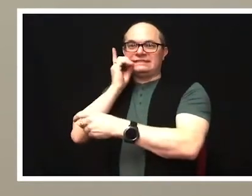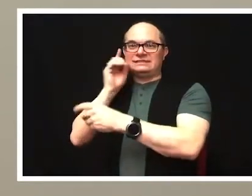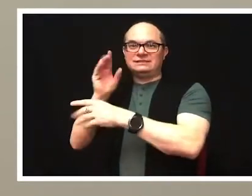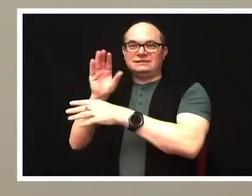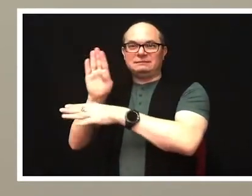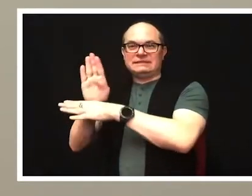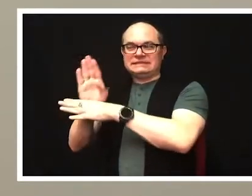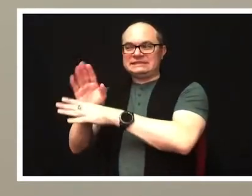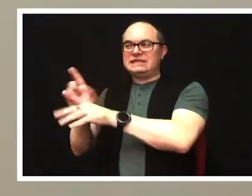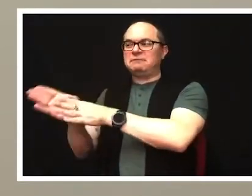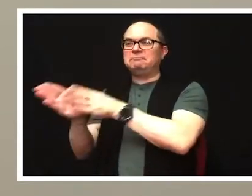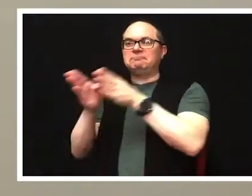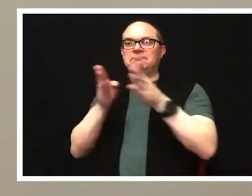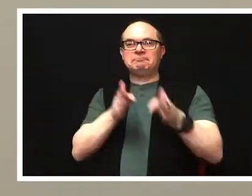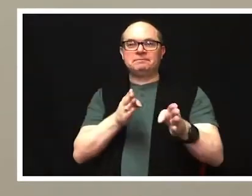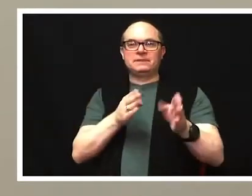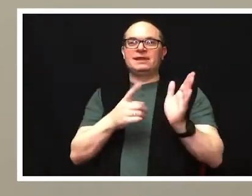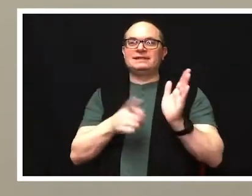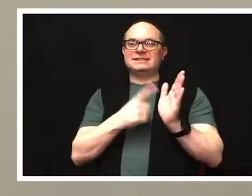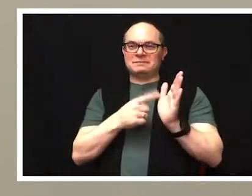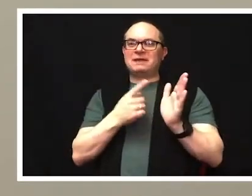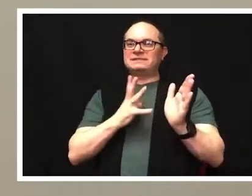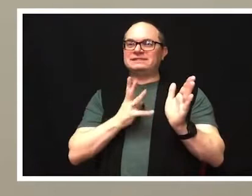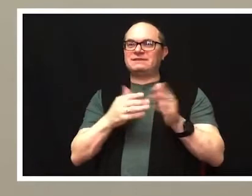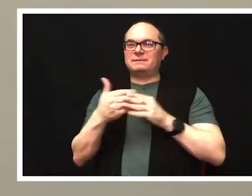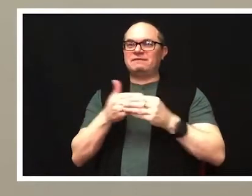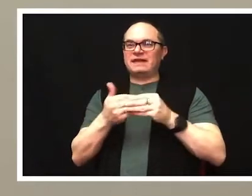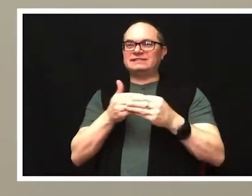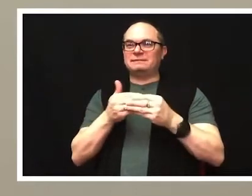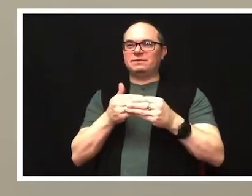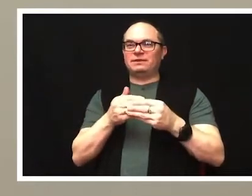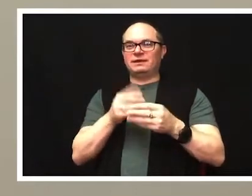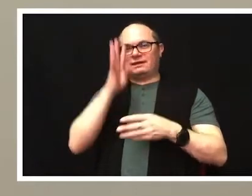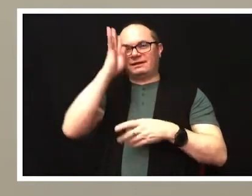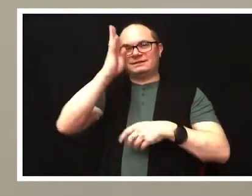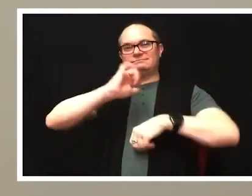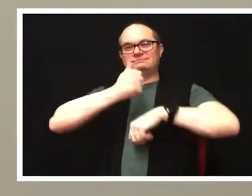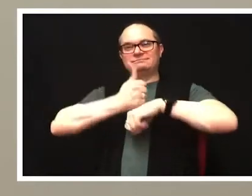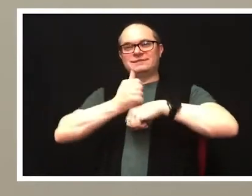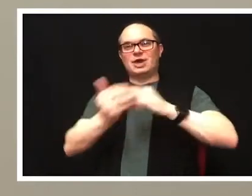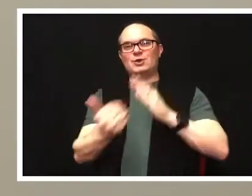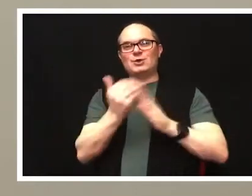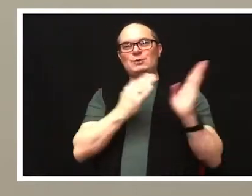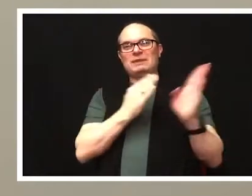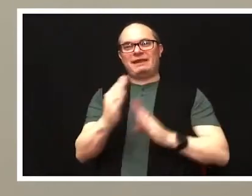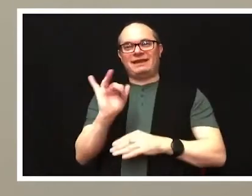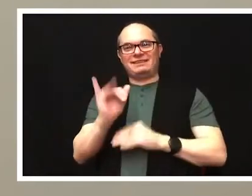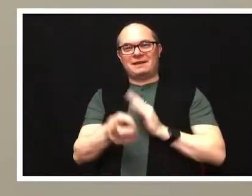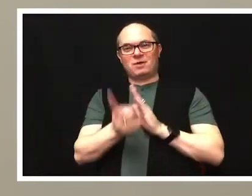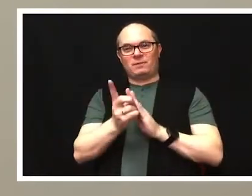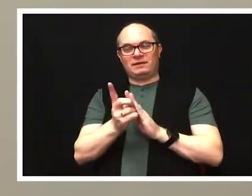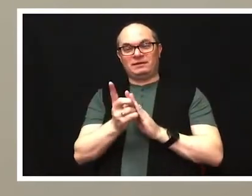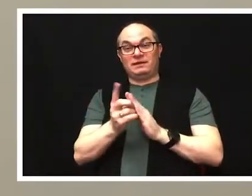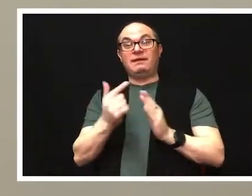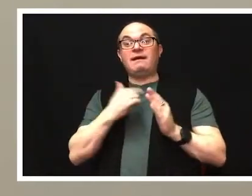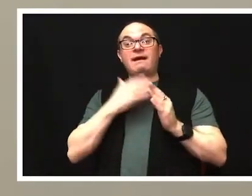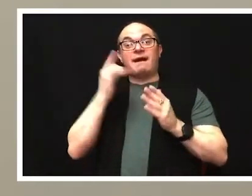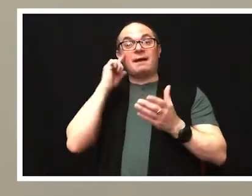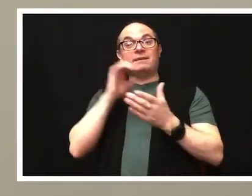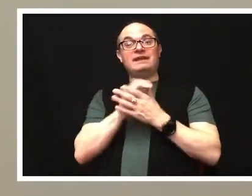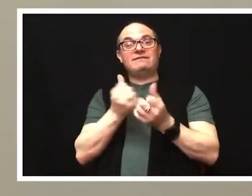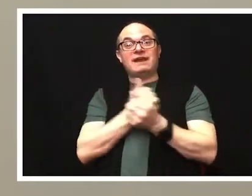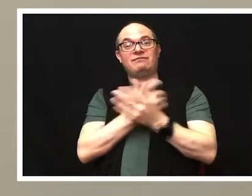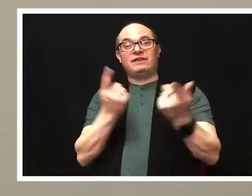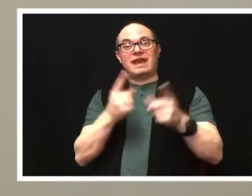I realized that sometimes it's okay to be agile and create a new plan in the moment. I'm a firm believer that everything happens